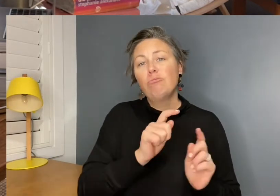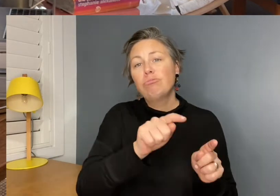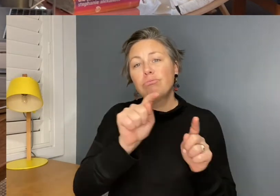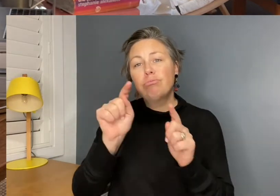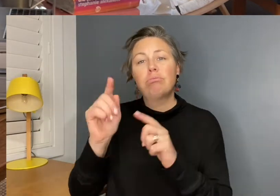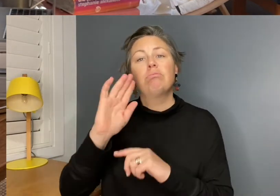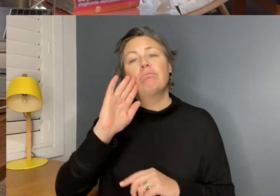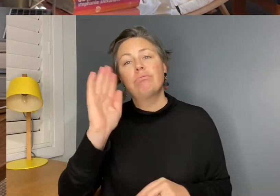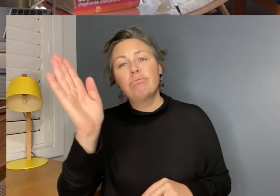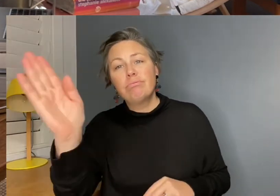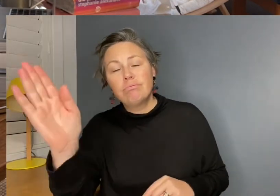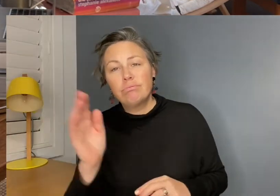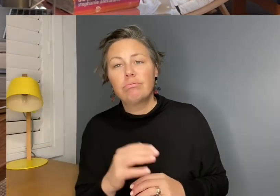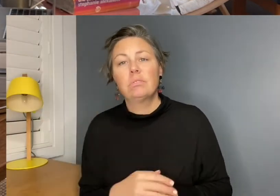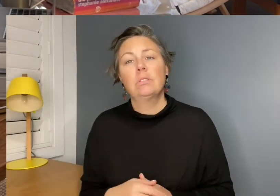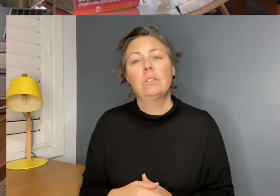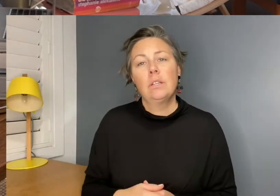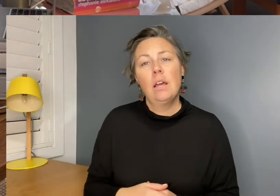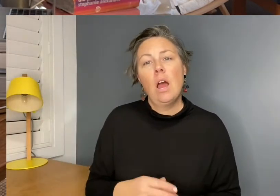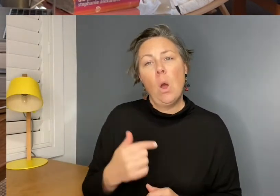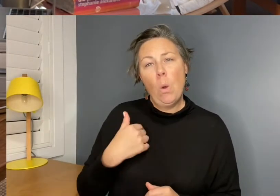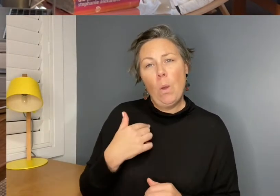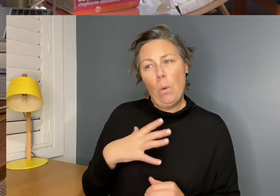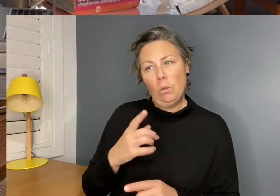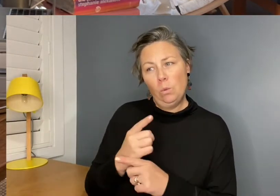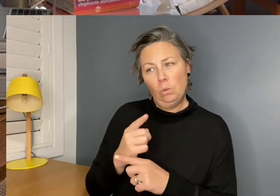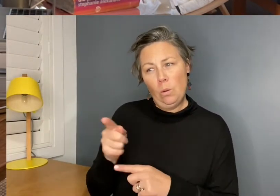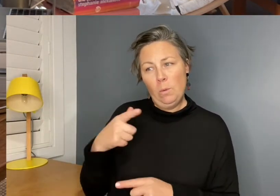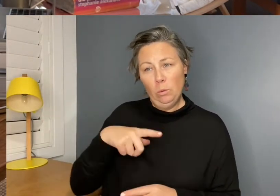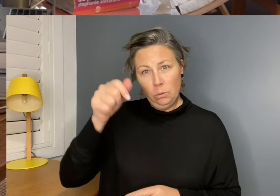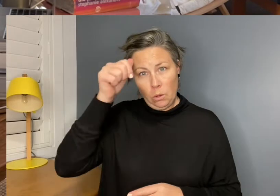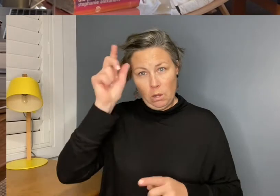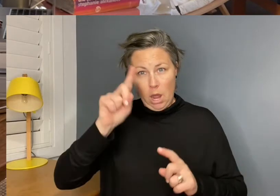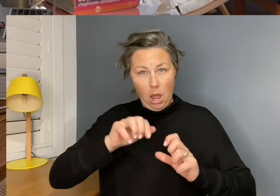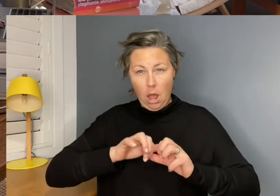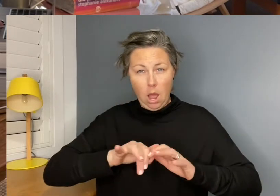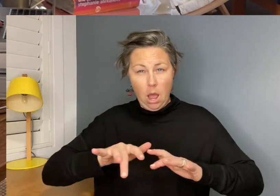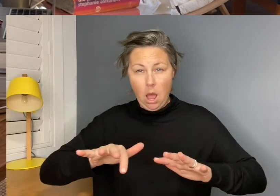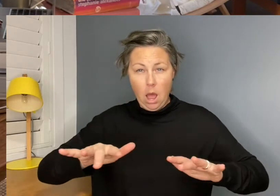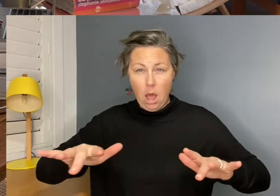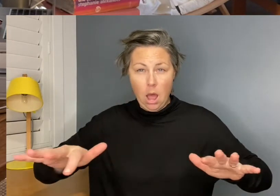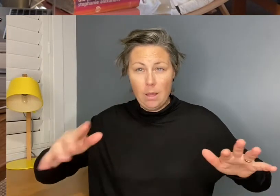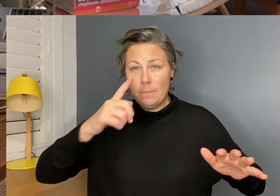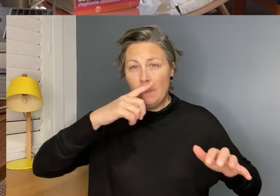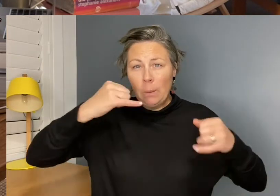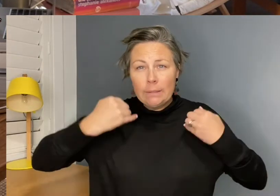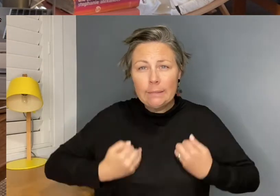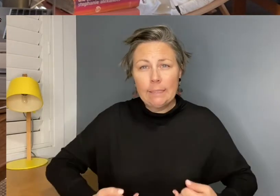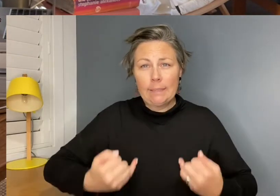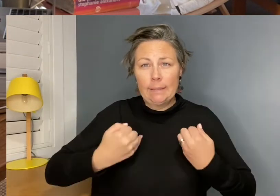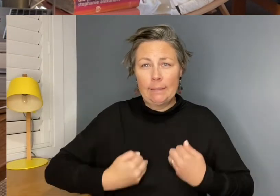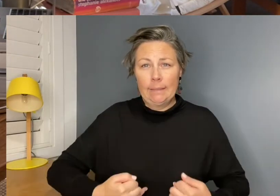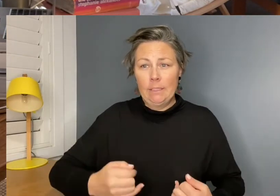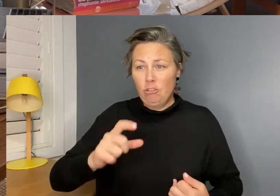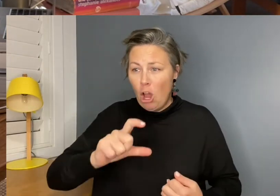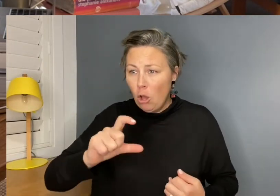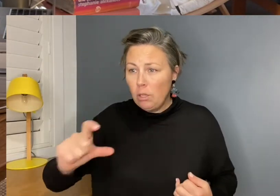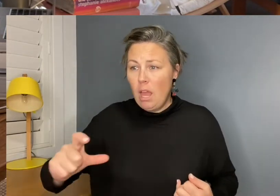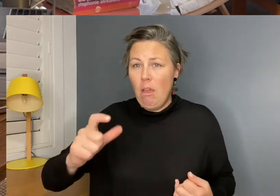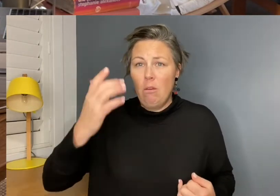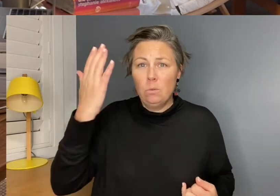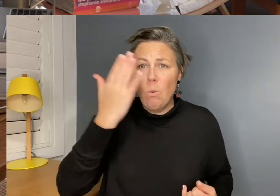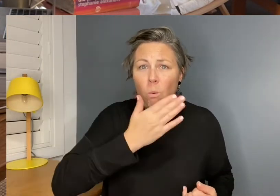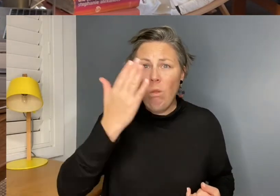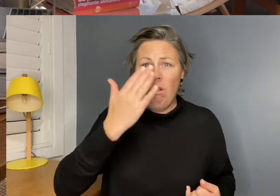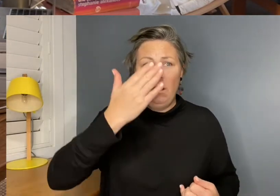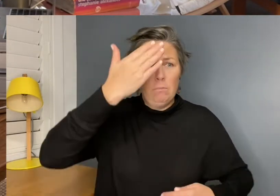because how we've been talking about how everybody's been sick, how our kids are so sick in childcares, in schools. It's like a